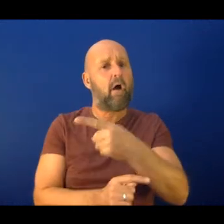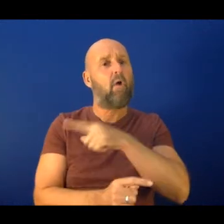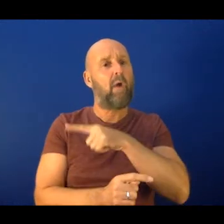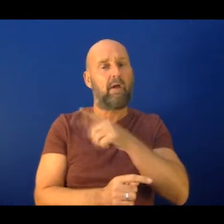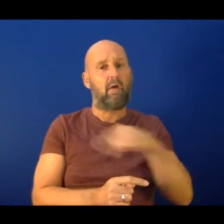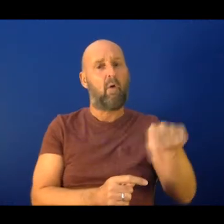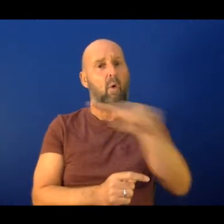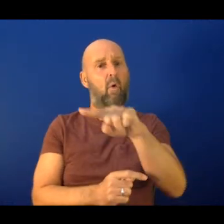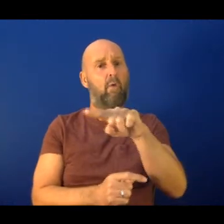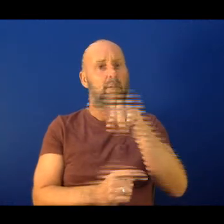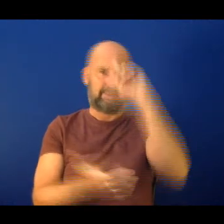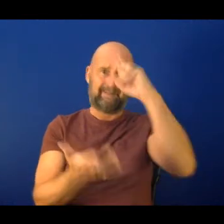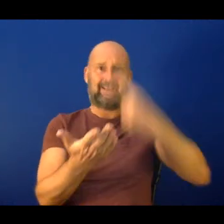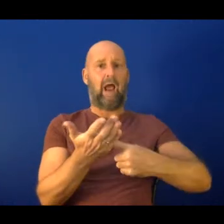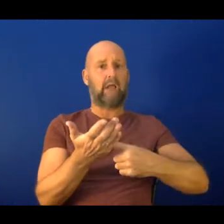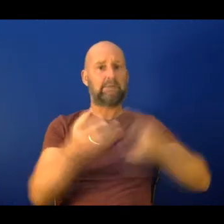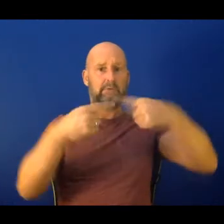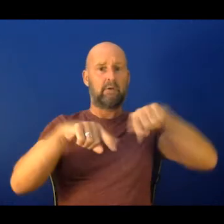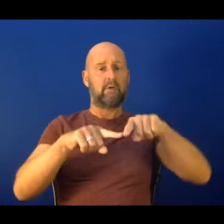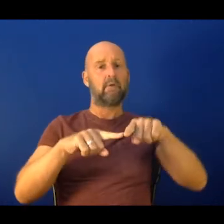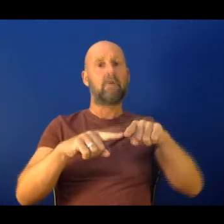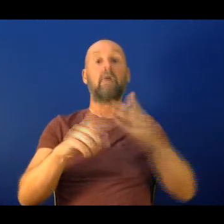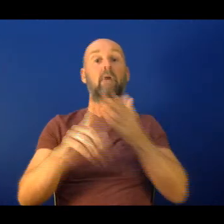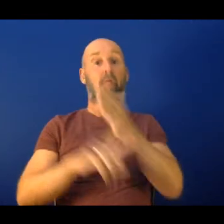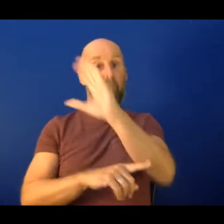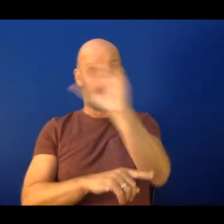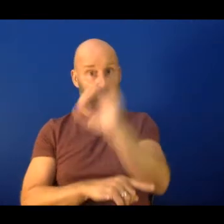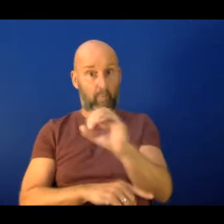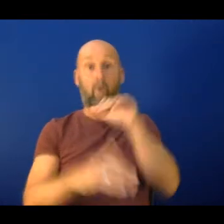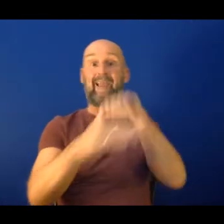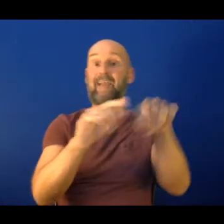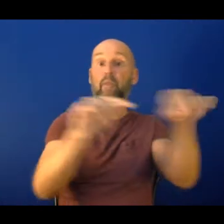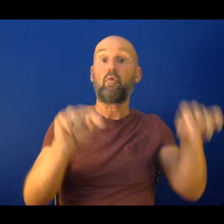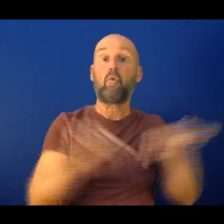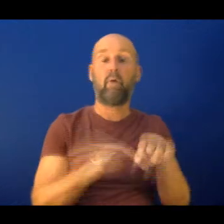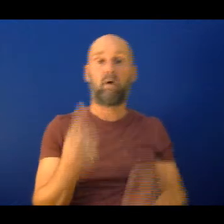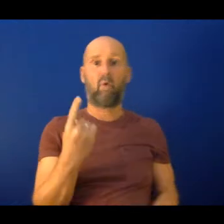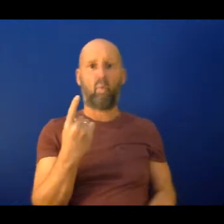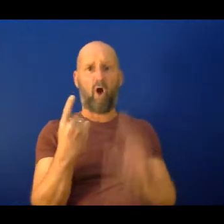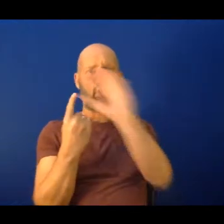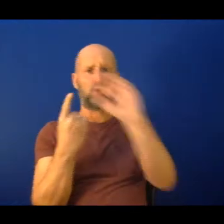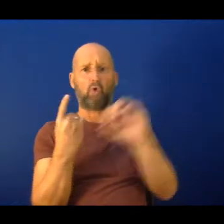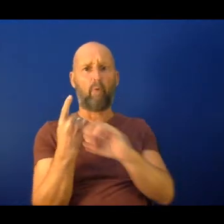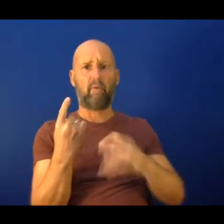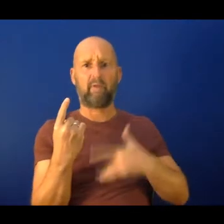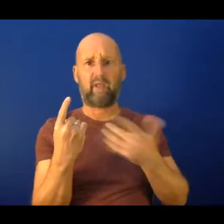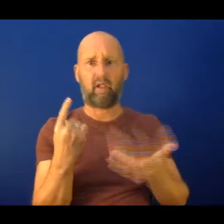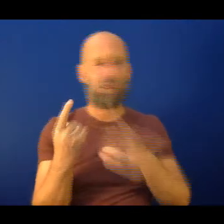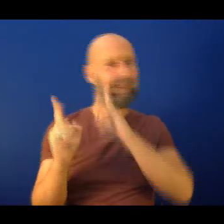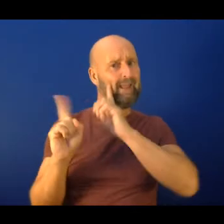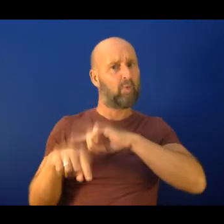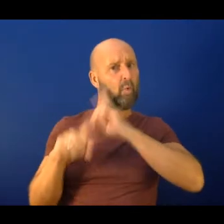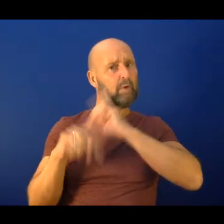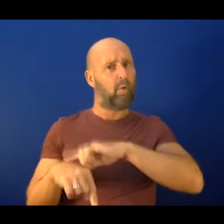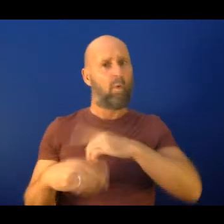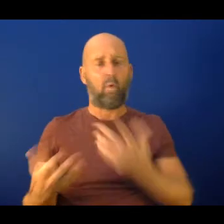know, if everyone chooses to be on Zoom or in the room and you're the only one on Zoom, and you're kind of just